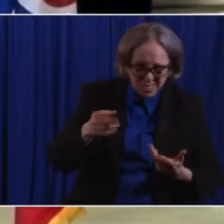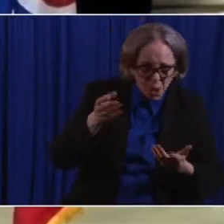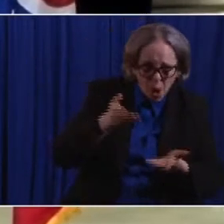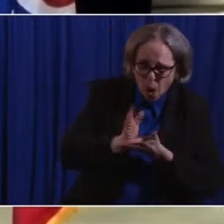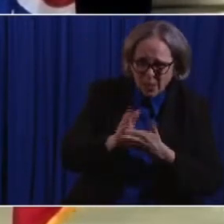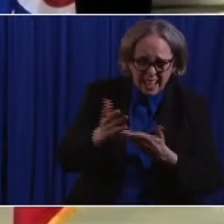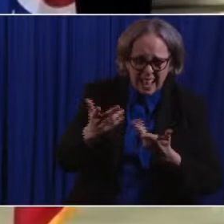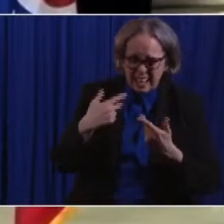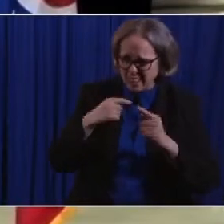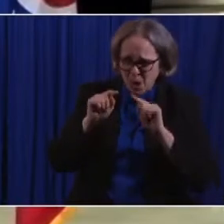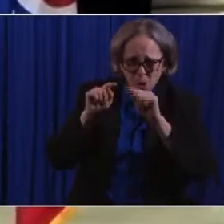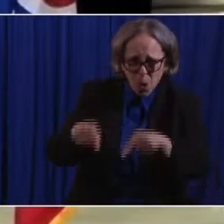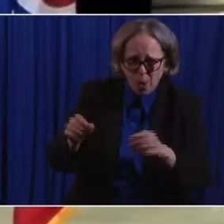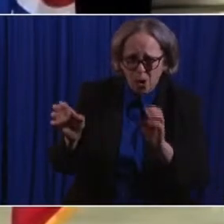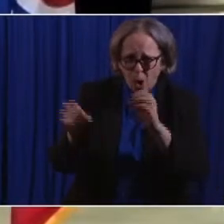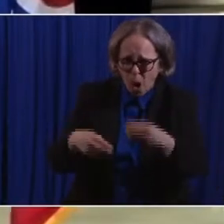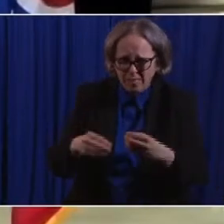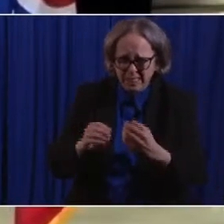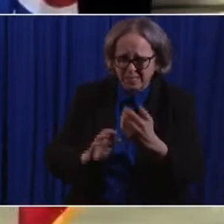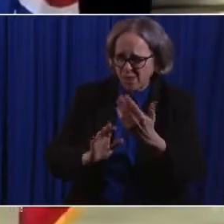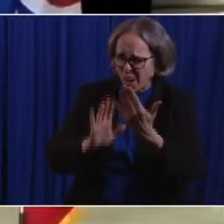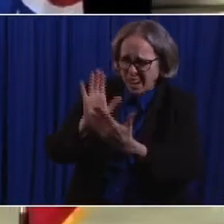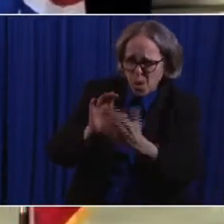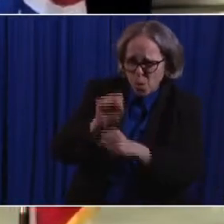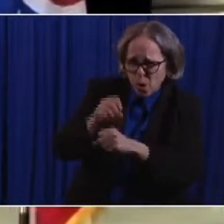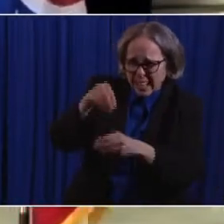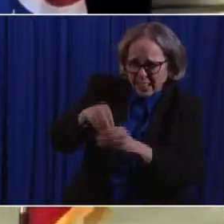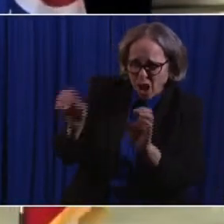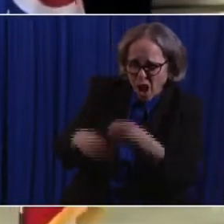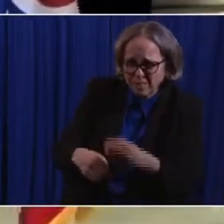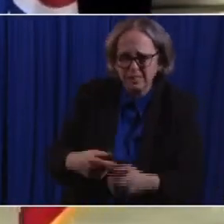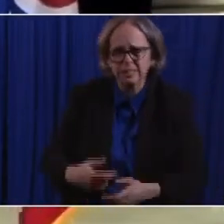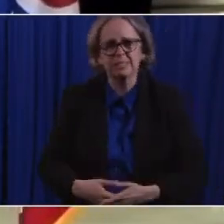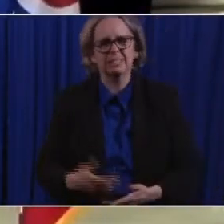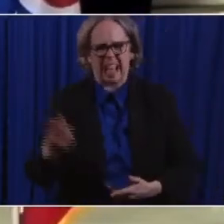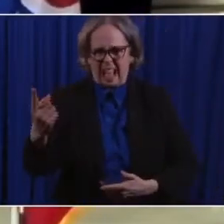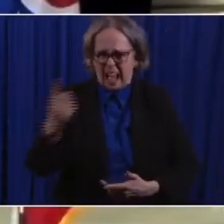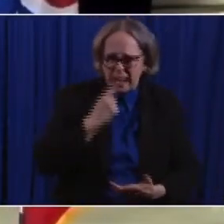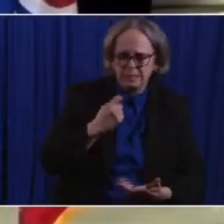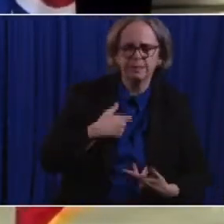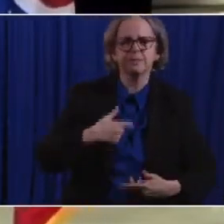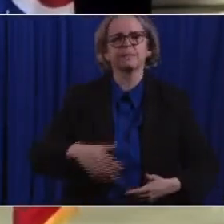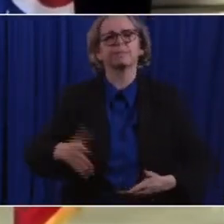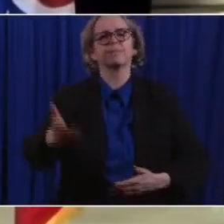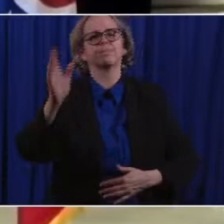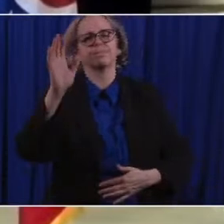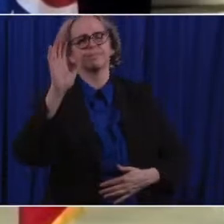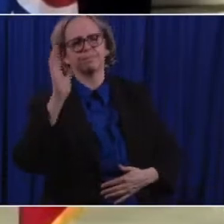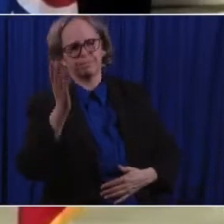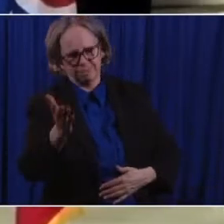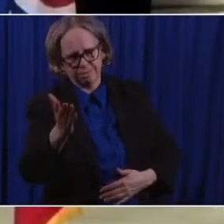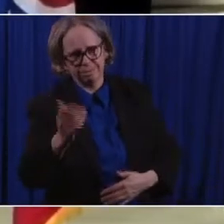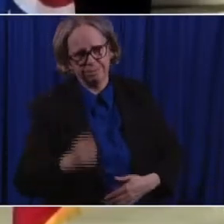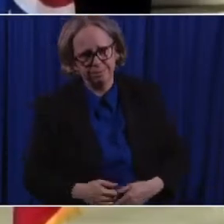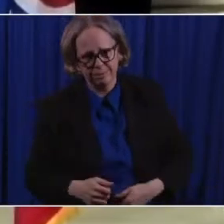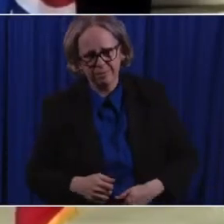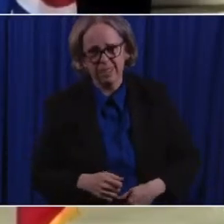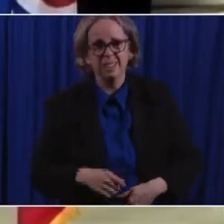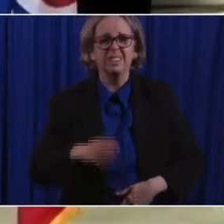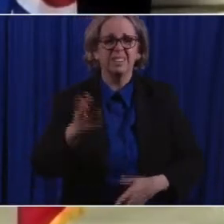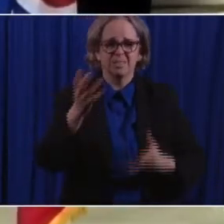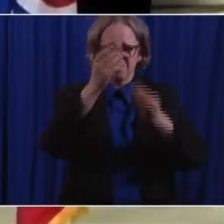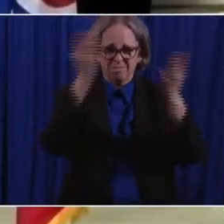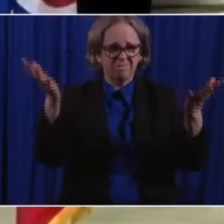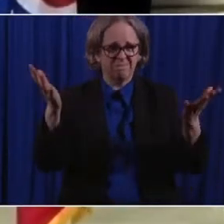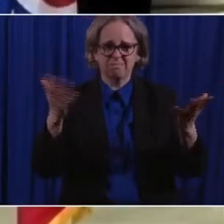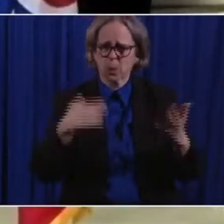in-person work. I've taken that opportunity to explain to them that they've been allowed to do that for